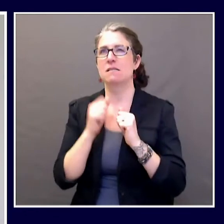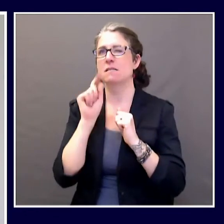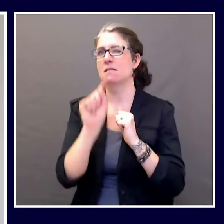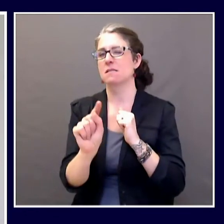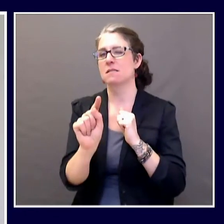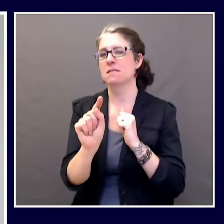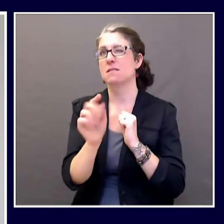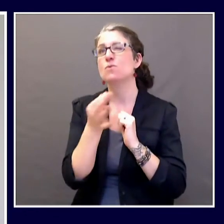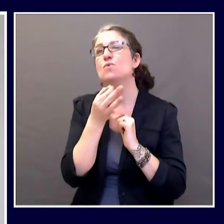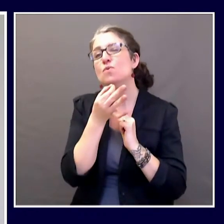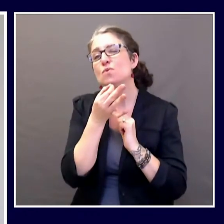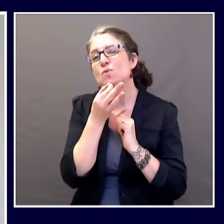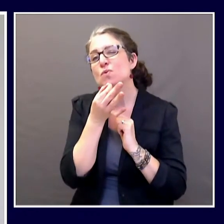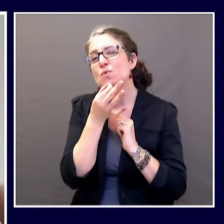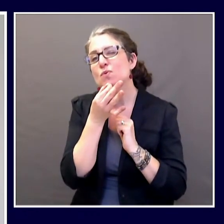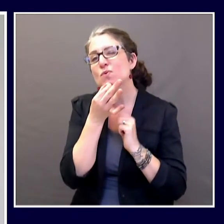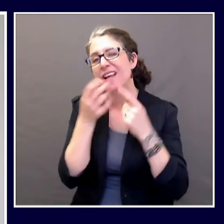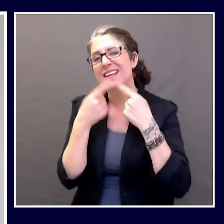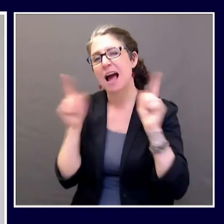Great, thank you.